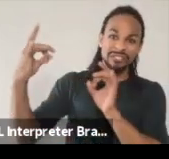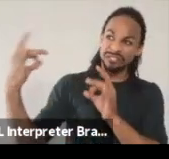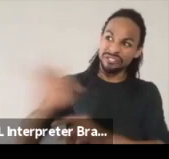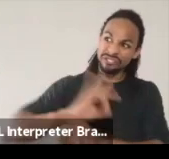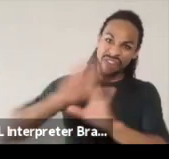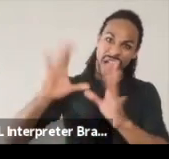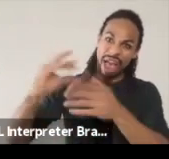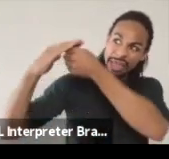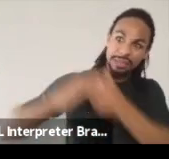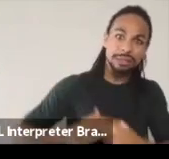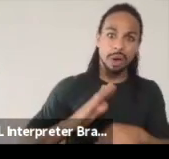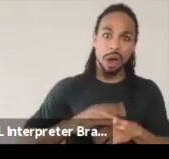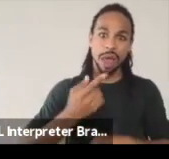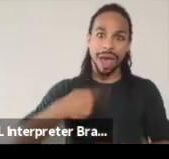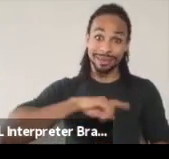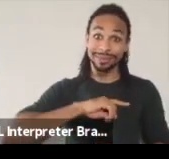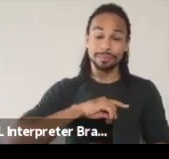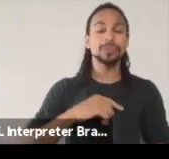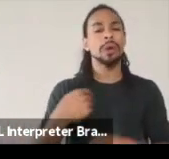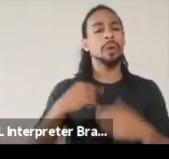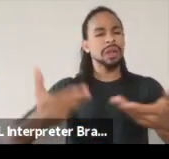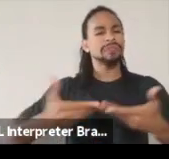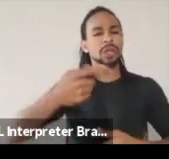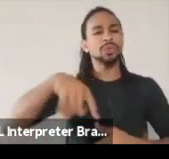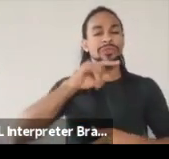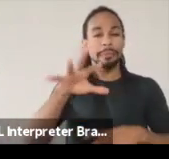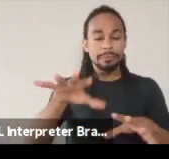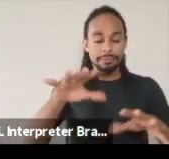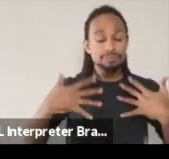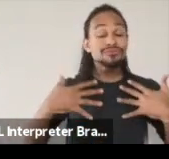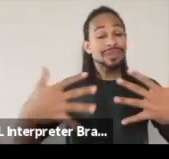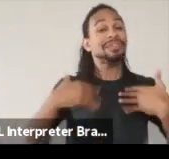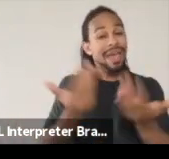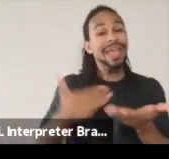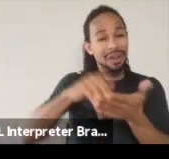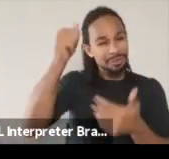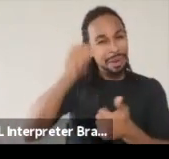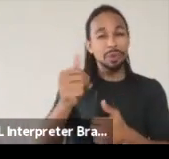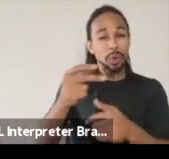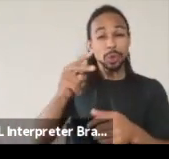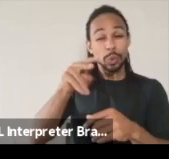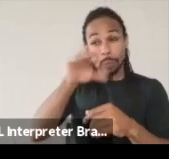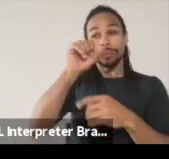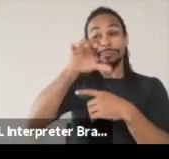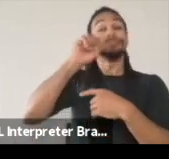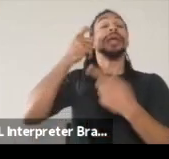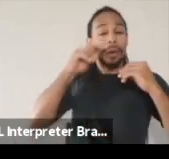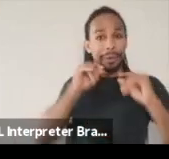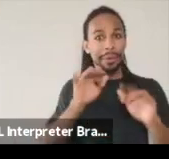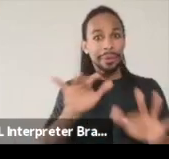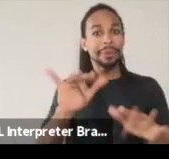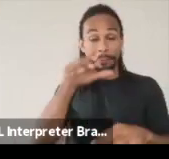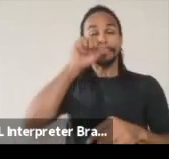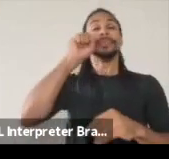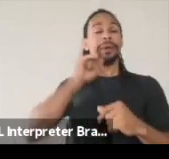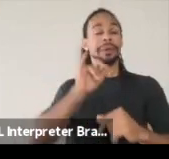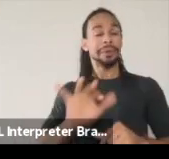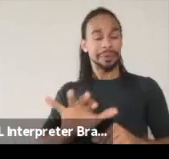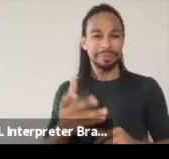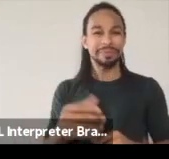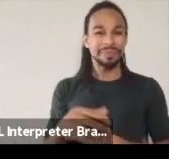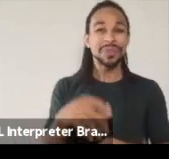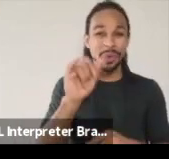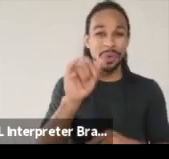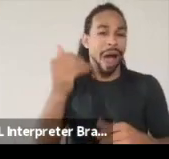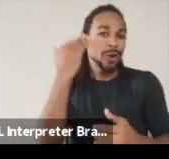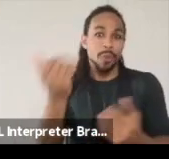with me one more time before we close out, because I know that many of us are going into other Zoom situations today. I also want to